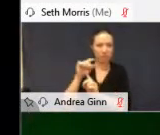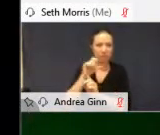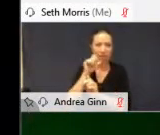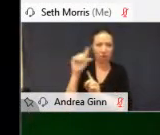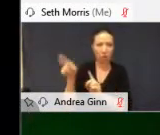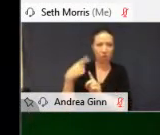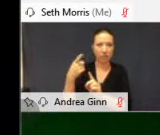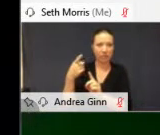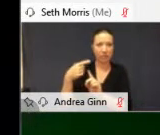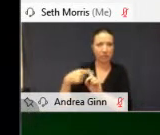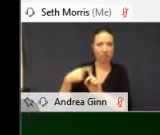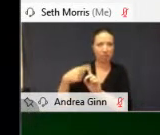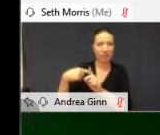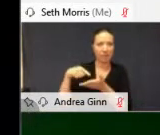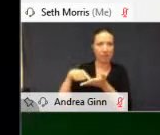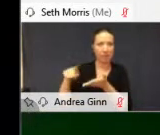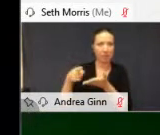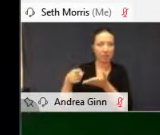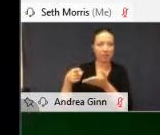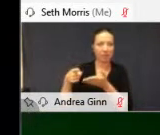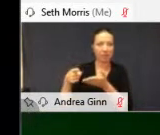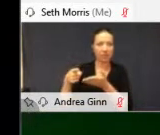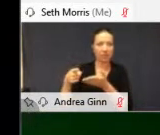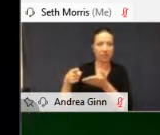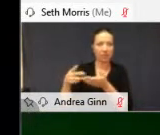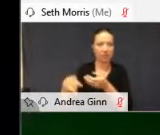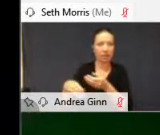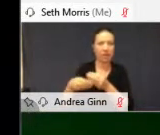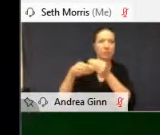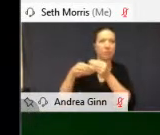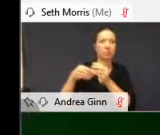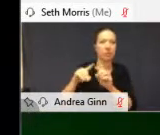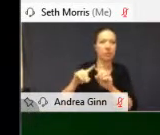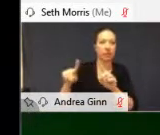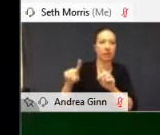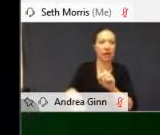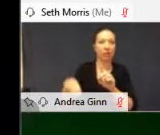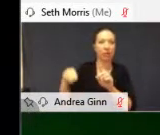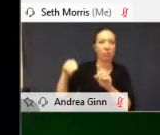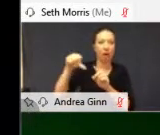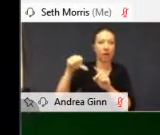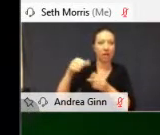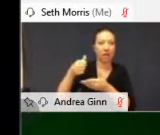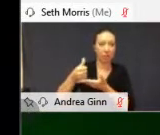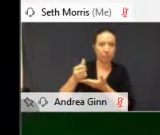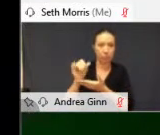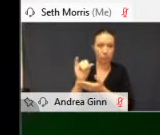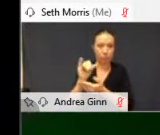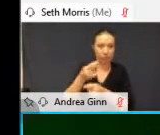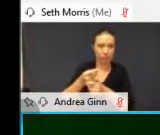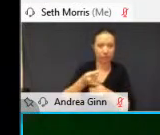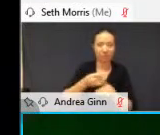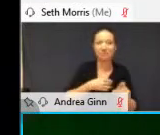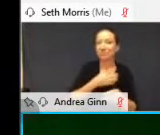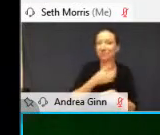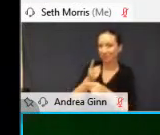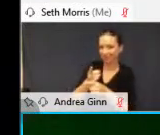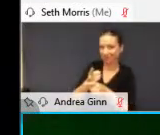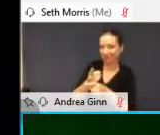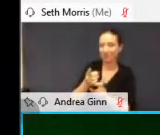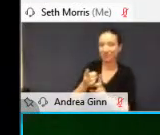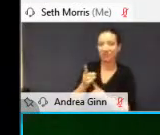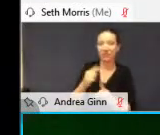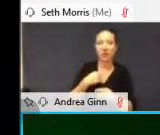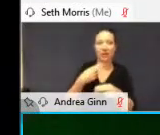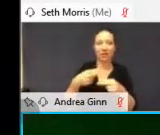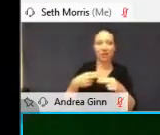enhancement, but also out-of-pocket enhancement. Is that right? That's correct. Okay. This is what I